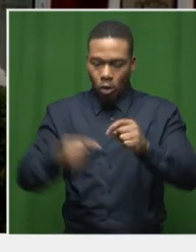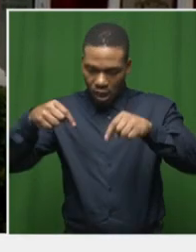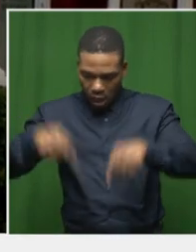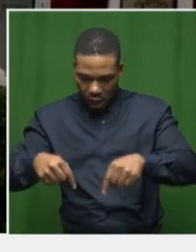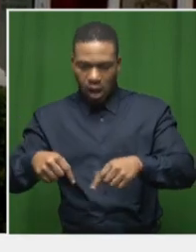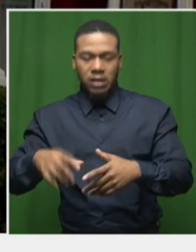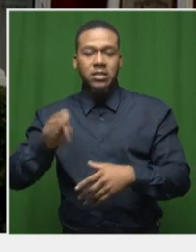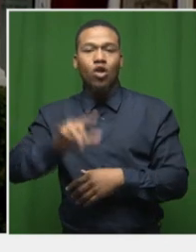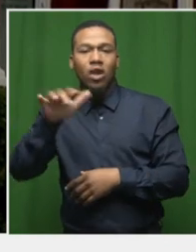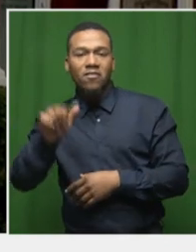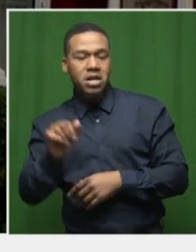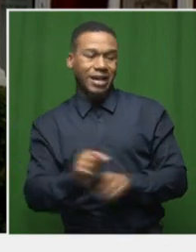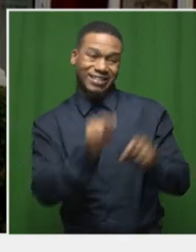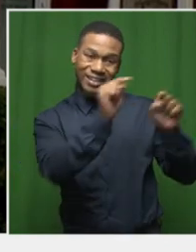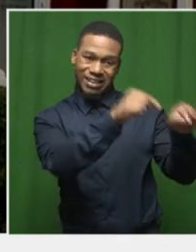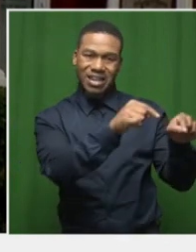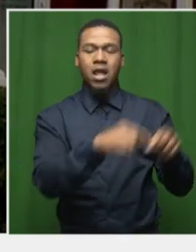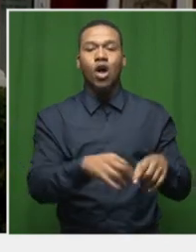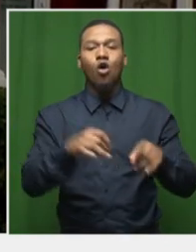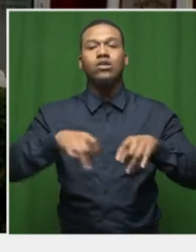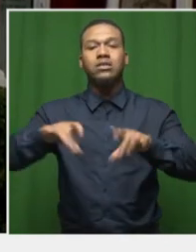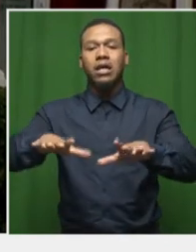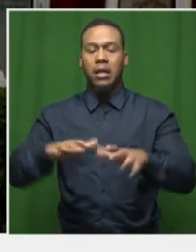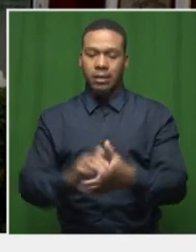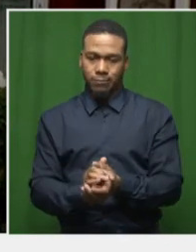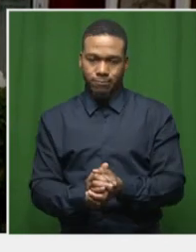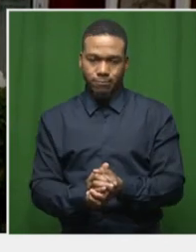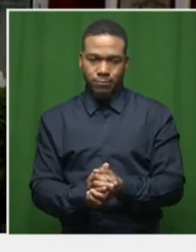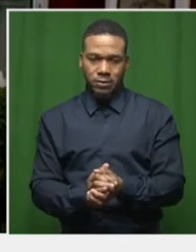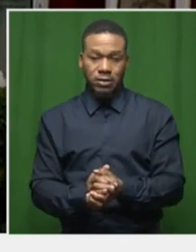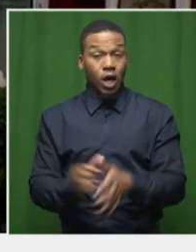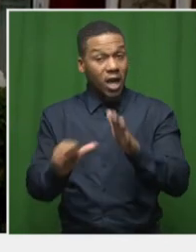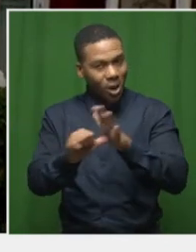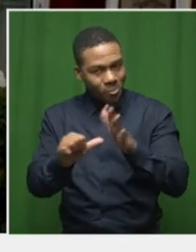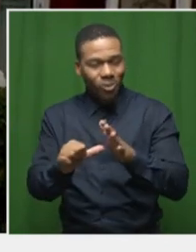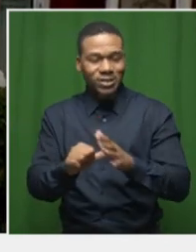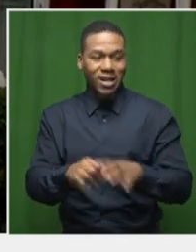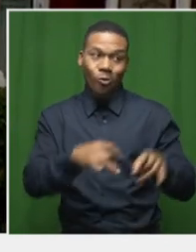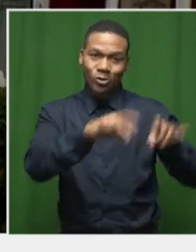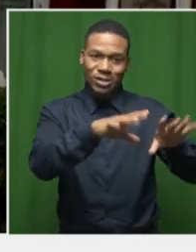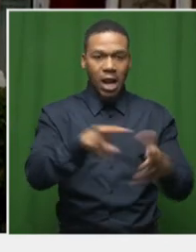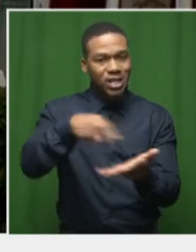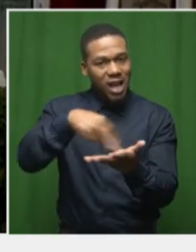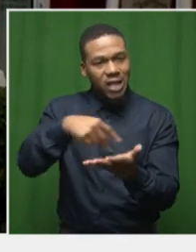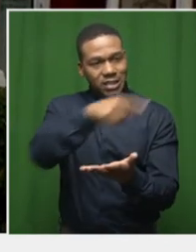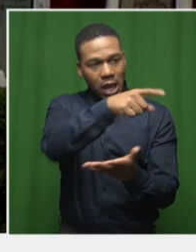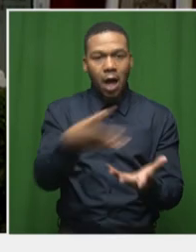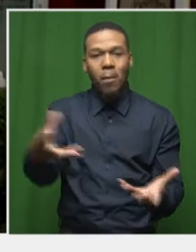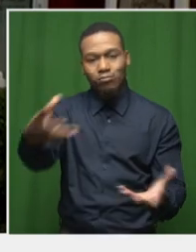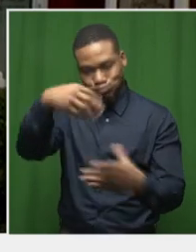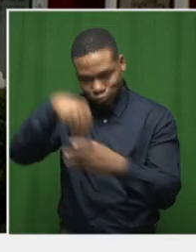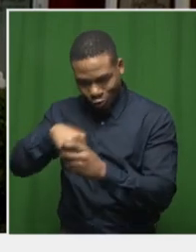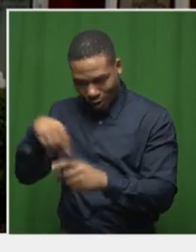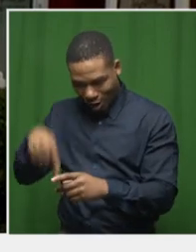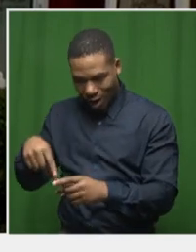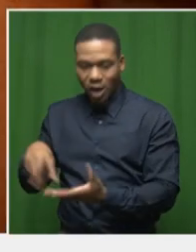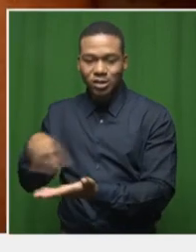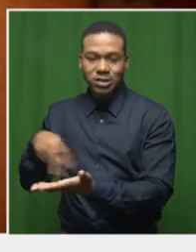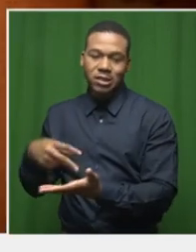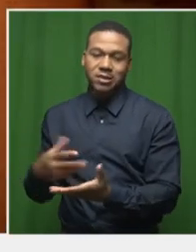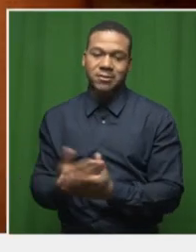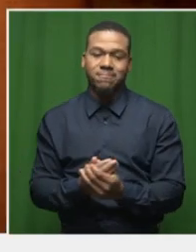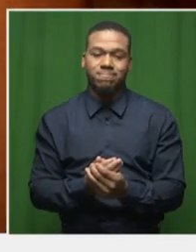And that's something that matters to us, and it's why we've supported bringing the Australian dancers over here to join South Africa's garage dance